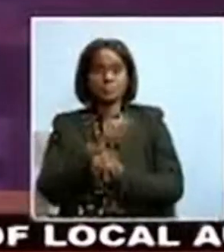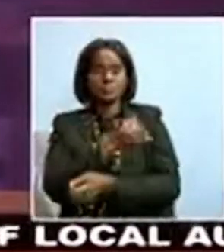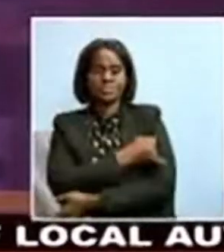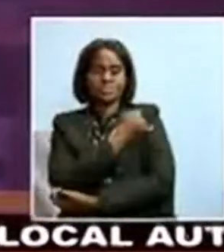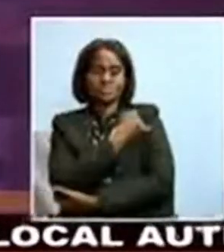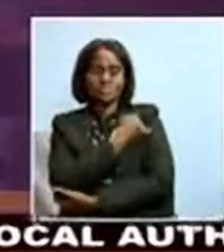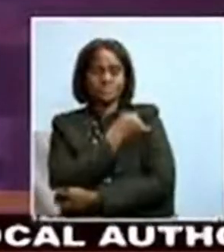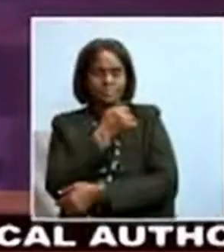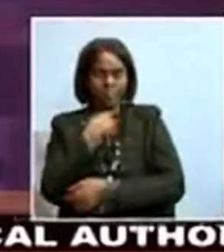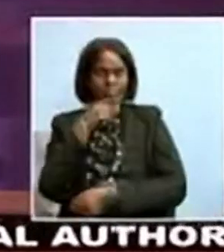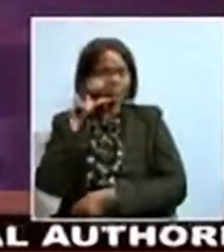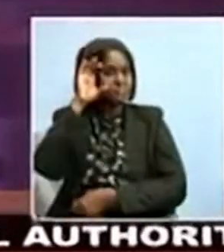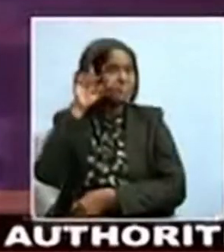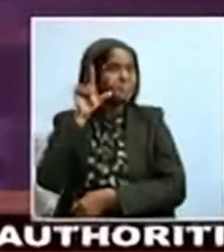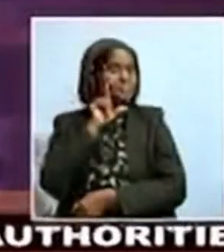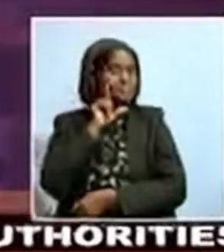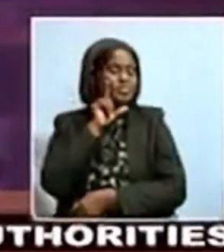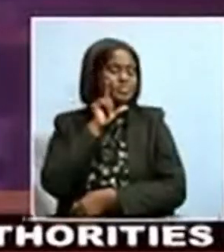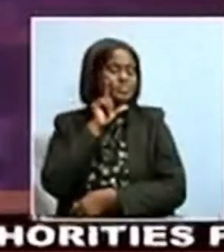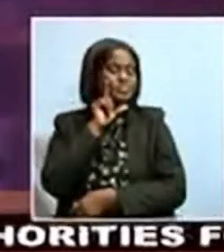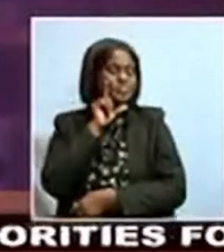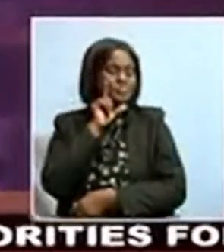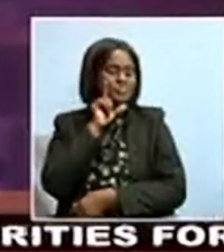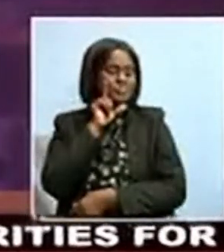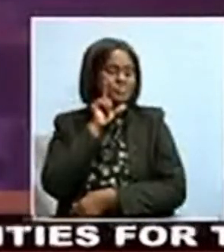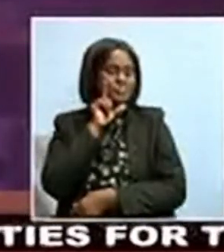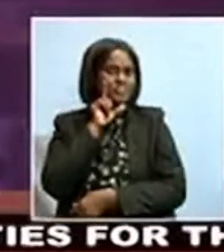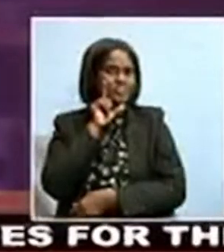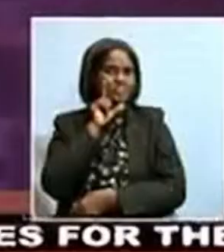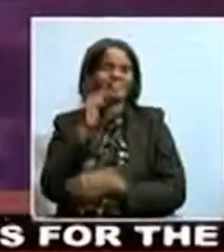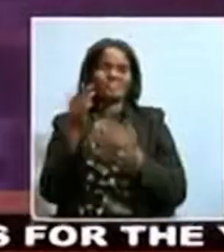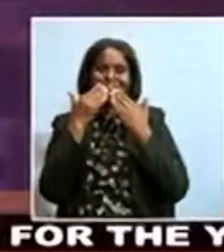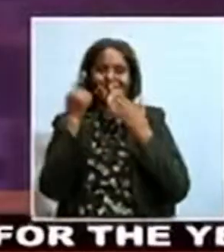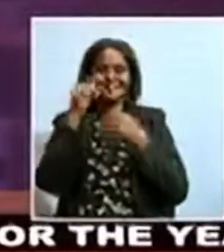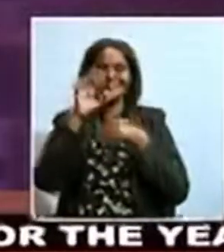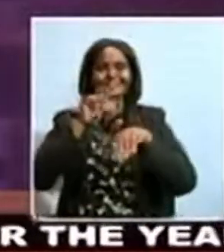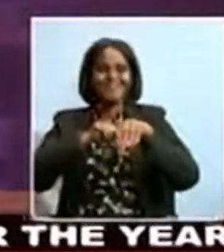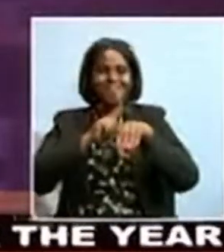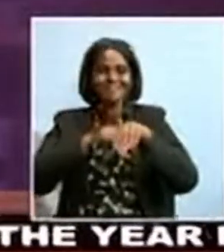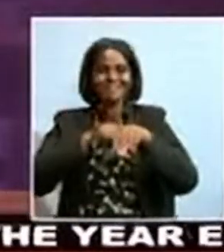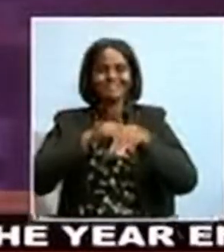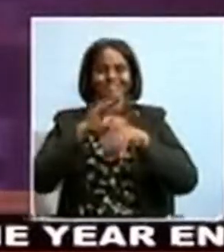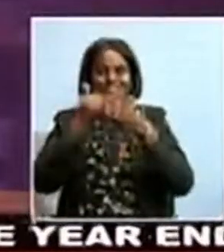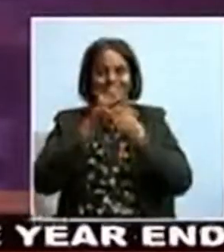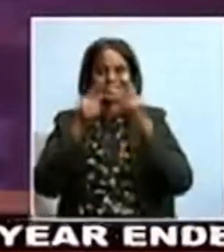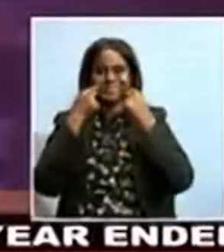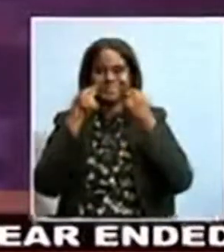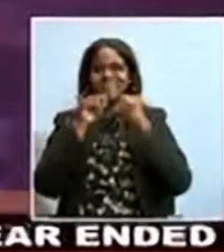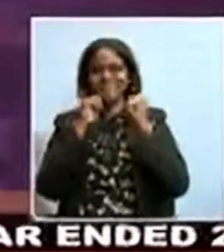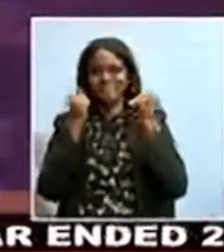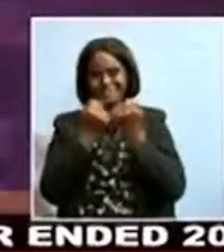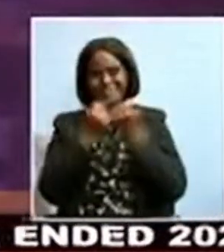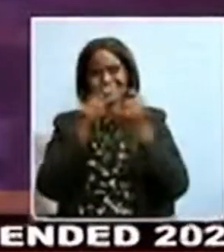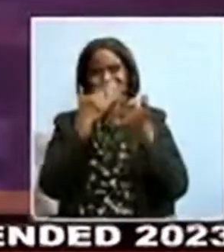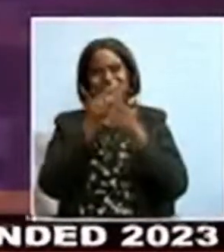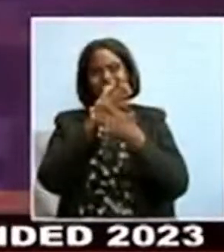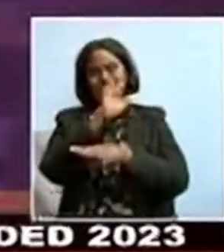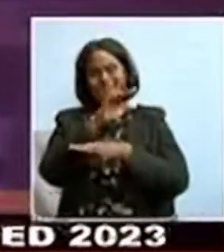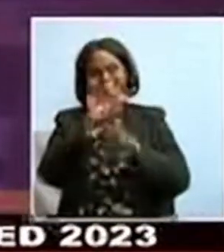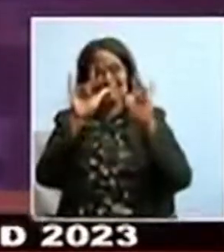Jason Manda, I'm Claudette Sindazo Jonga, and would like to thank you for your time on behalf of the entire production crew. Good